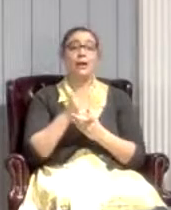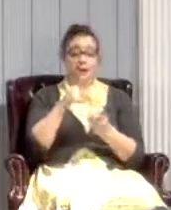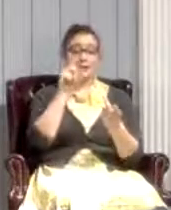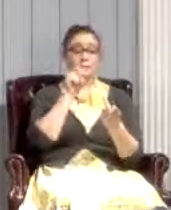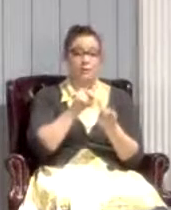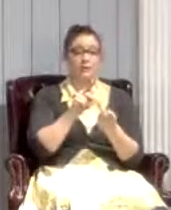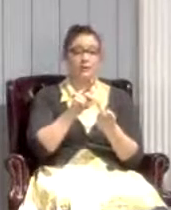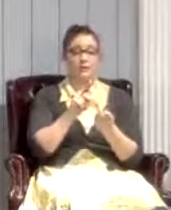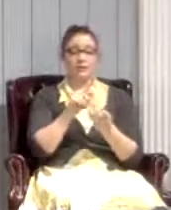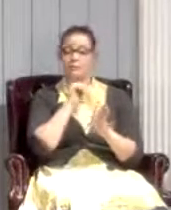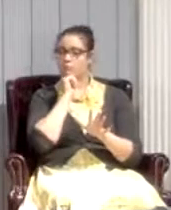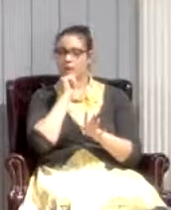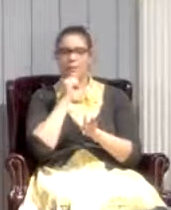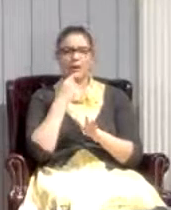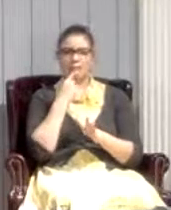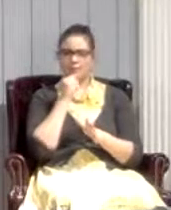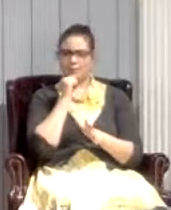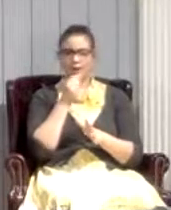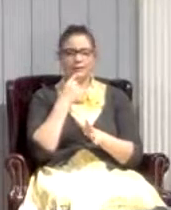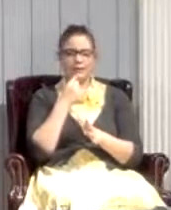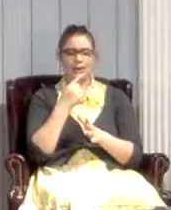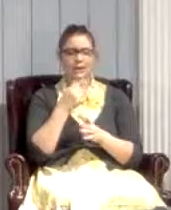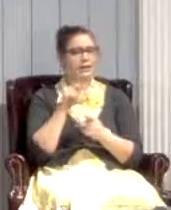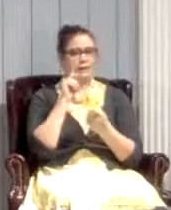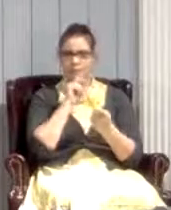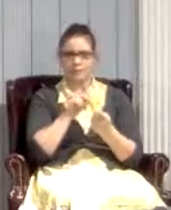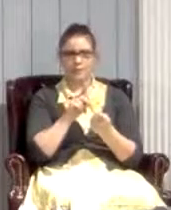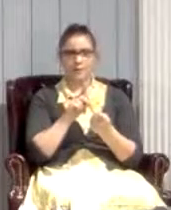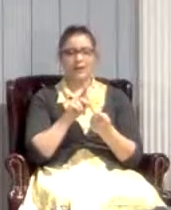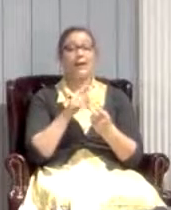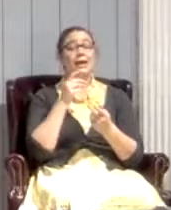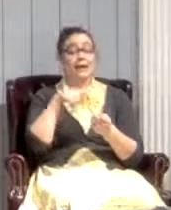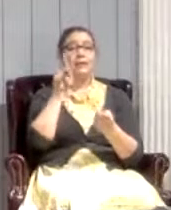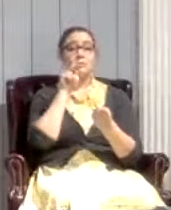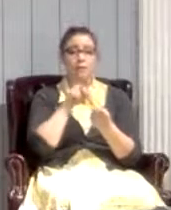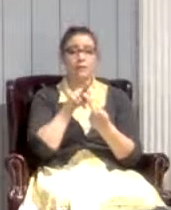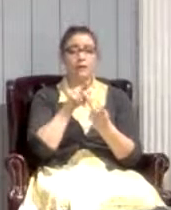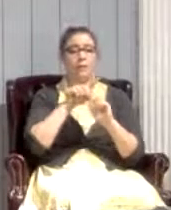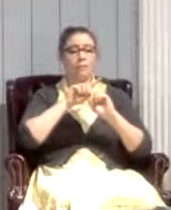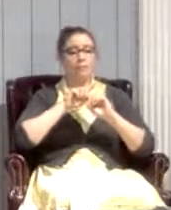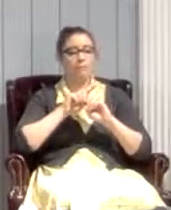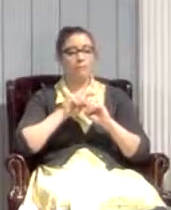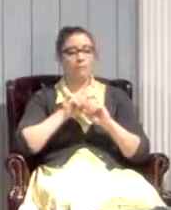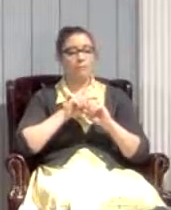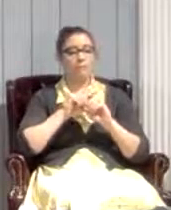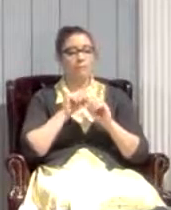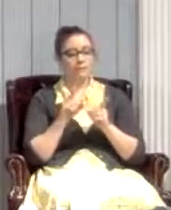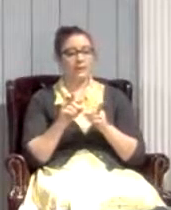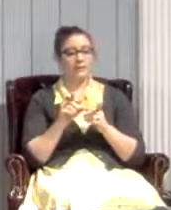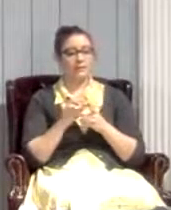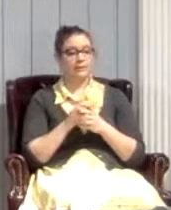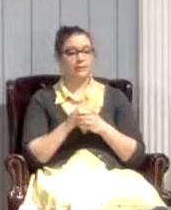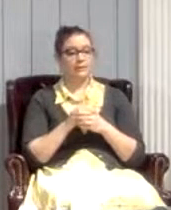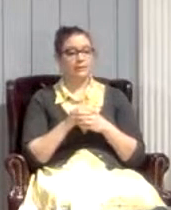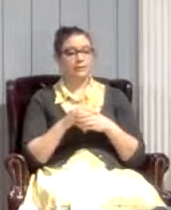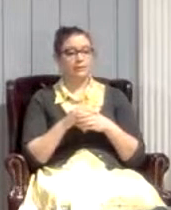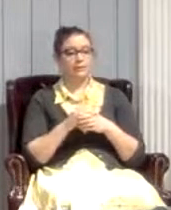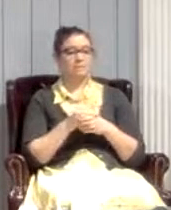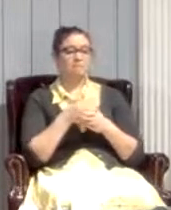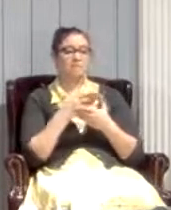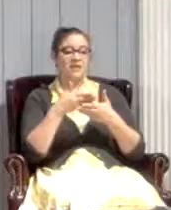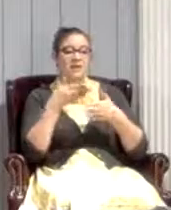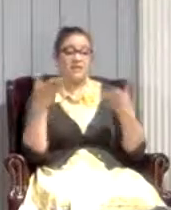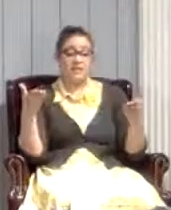isn't perfect, but it is perfect. But even, armor, things get through armor